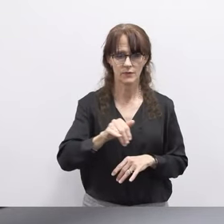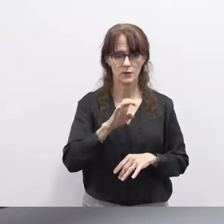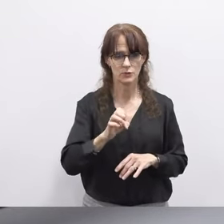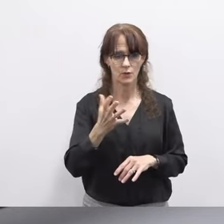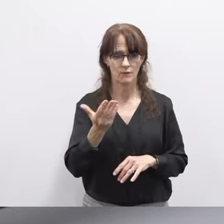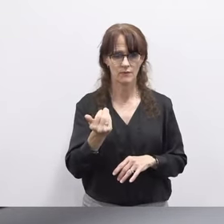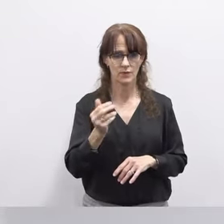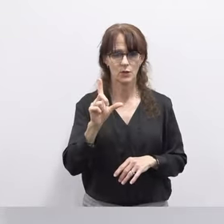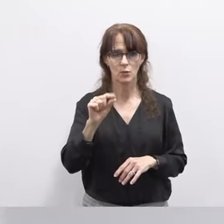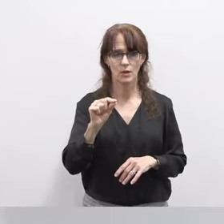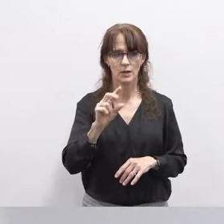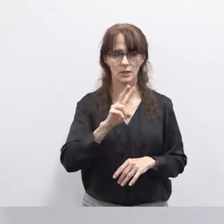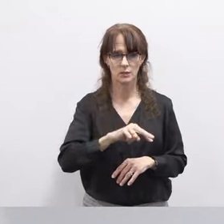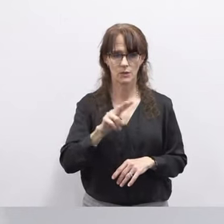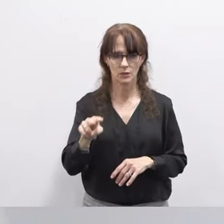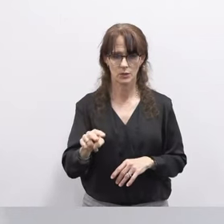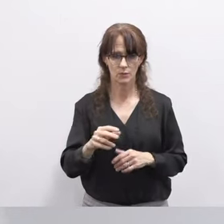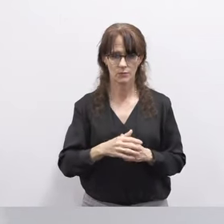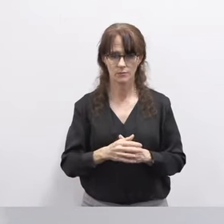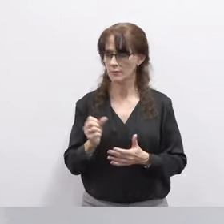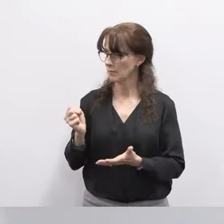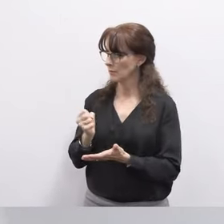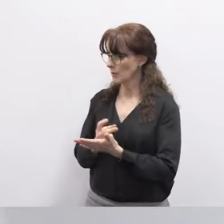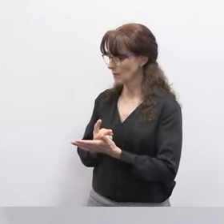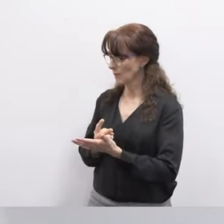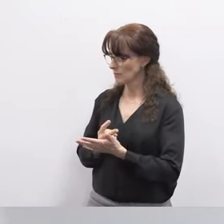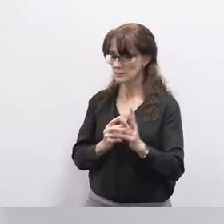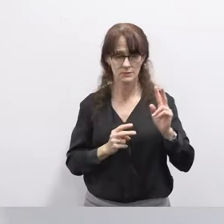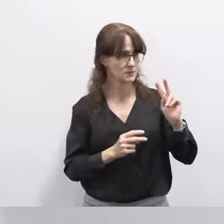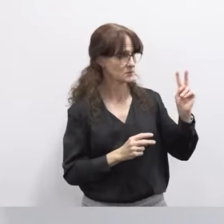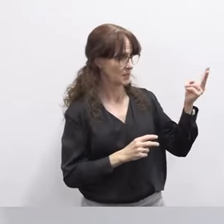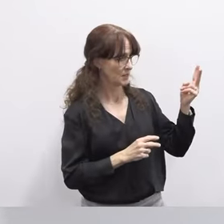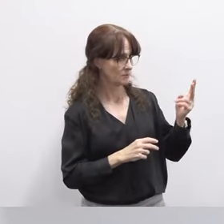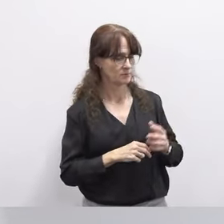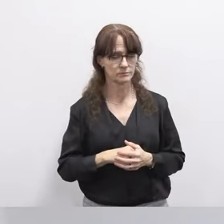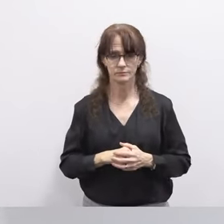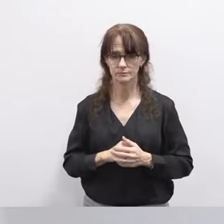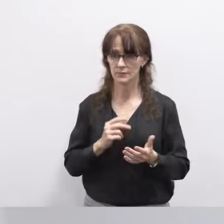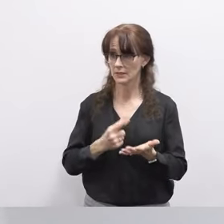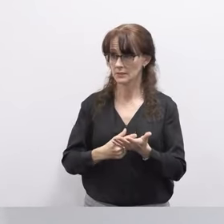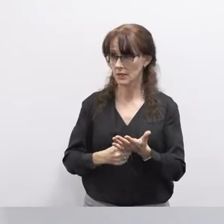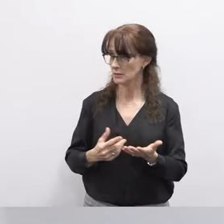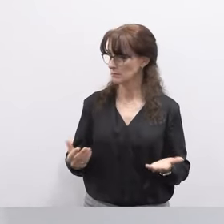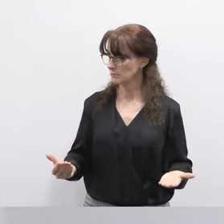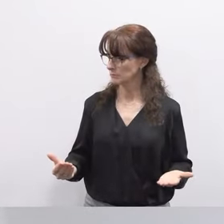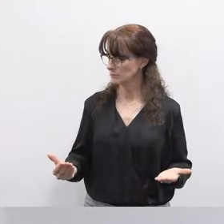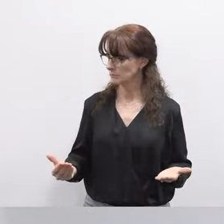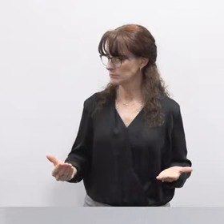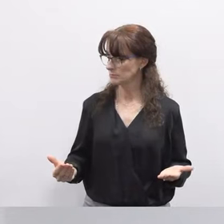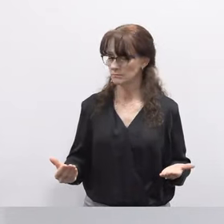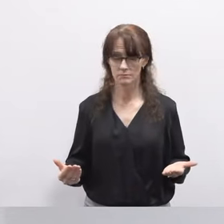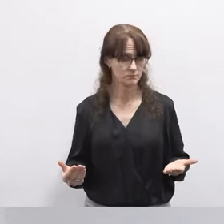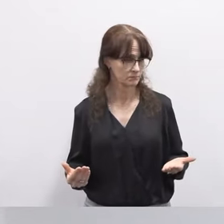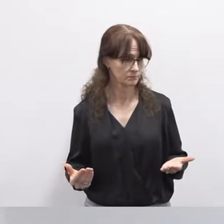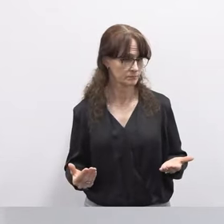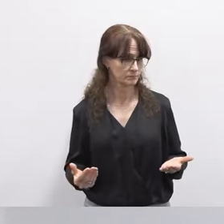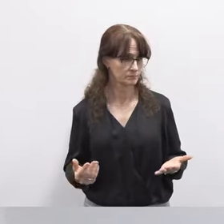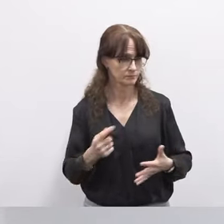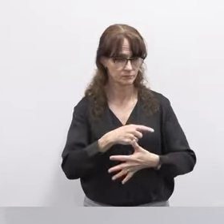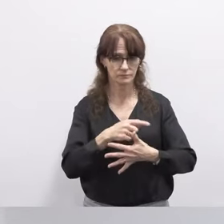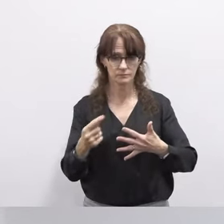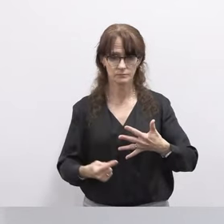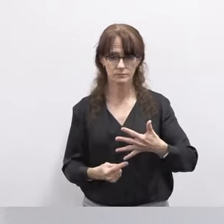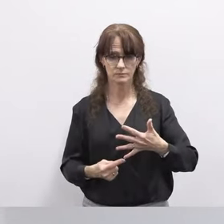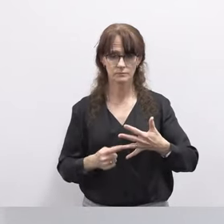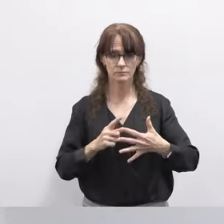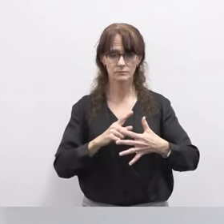15, 2022. Move approval. Second. Any discussion? Let's do our roll call vote.